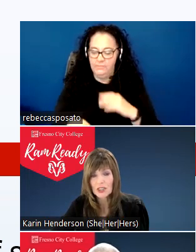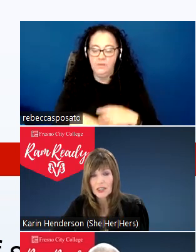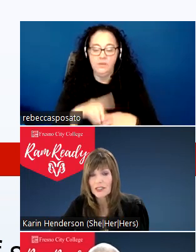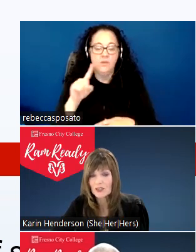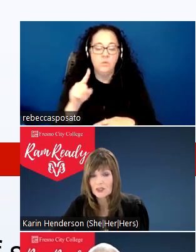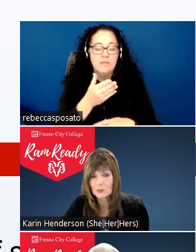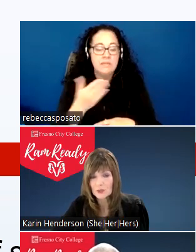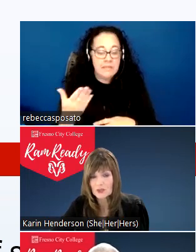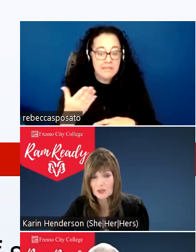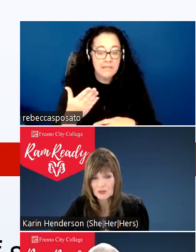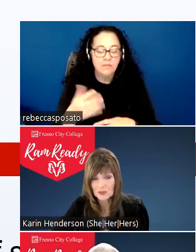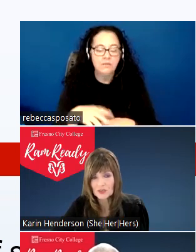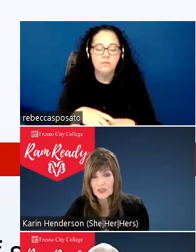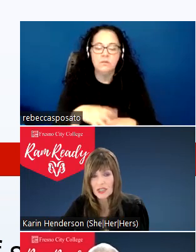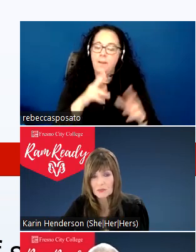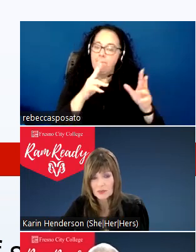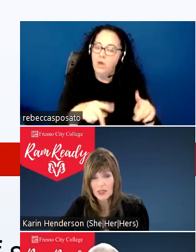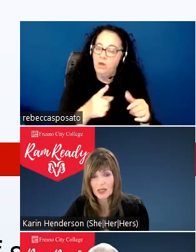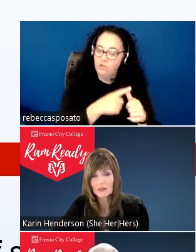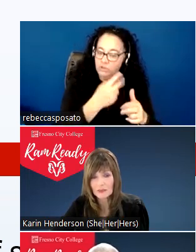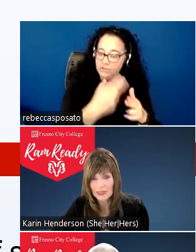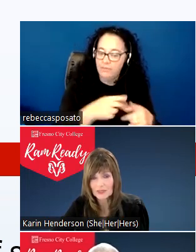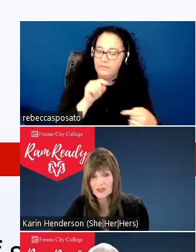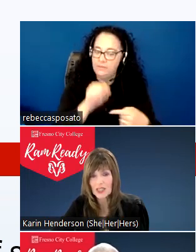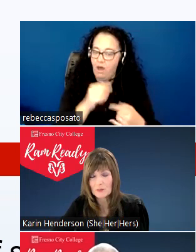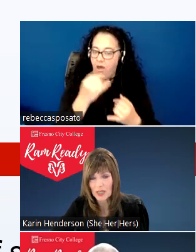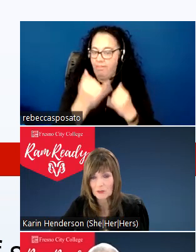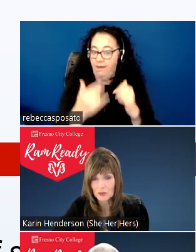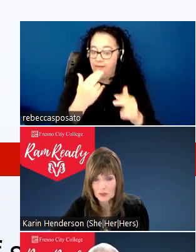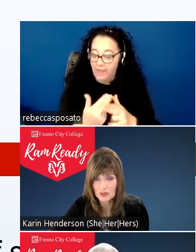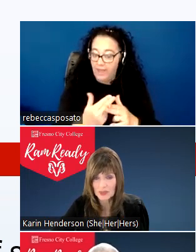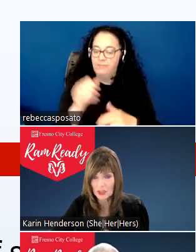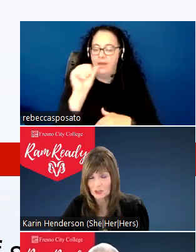College, it's the person's first name dot last name